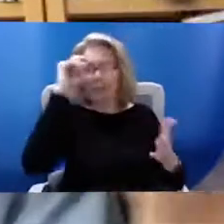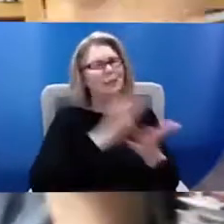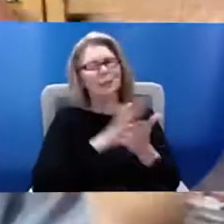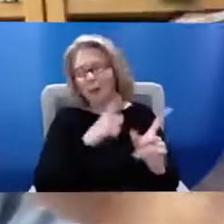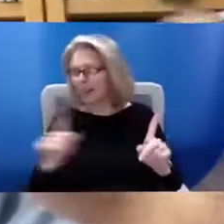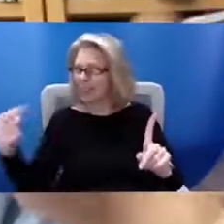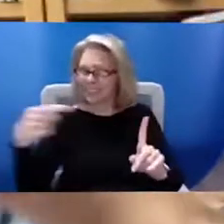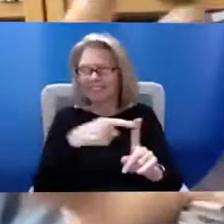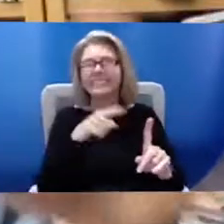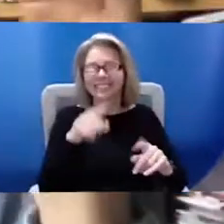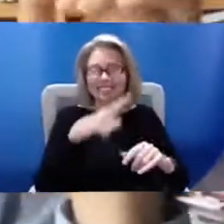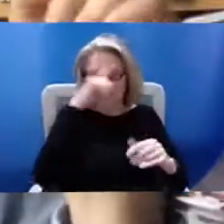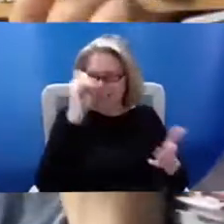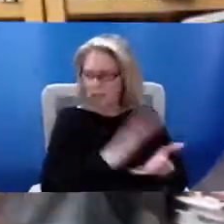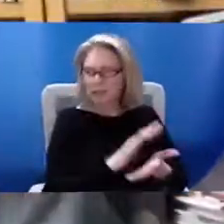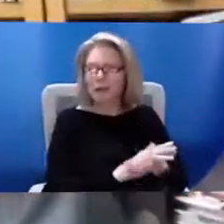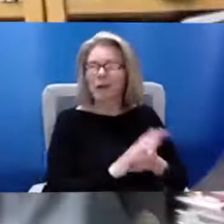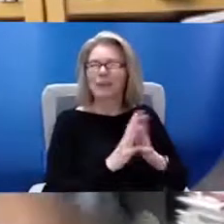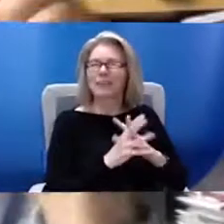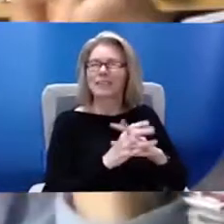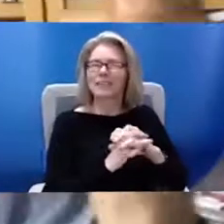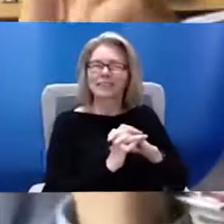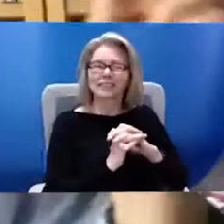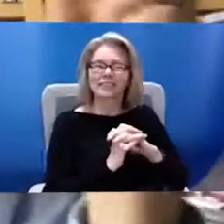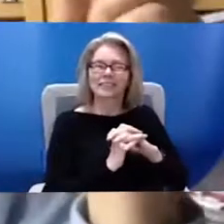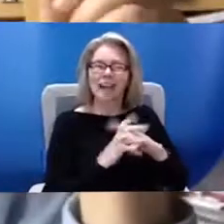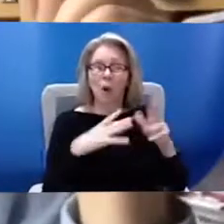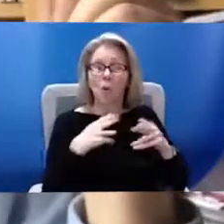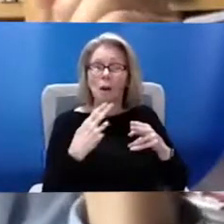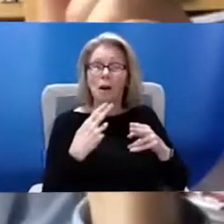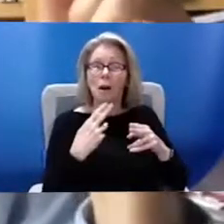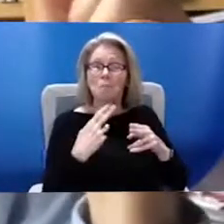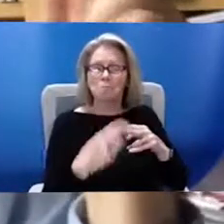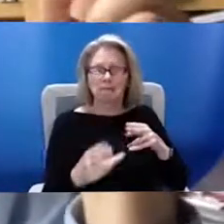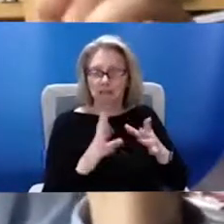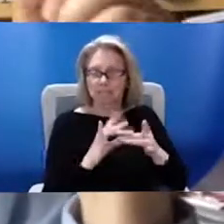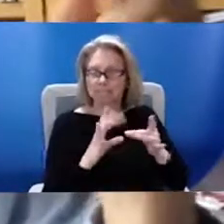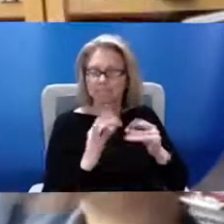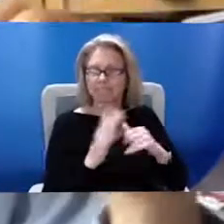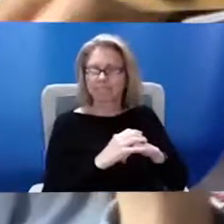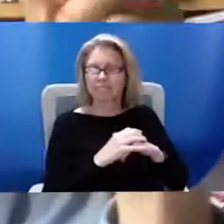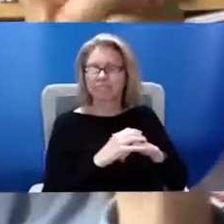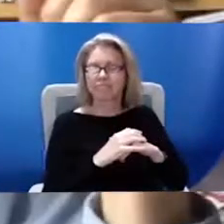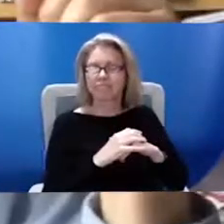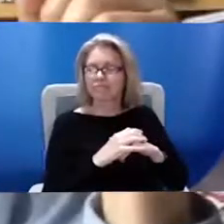Okay, so the summer school. I have 3 minutes, but I will tell briefly the story.